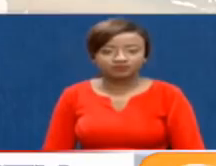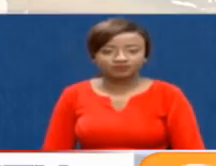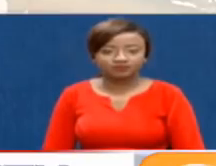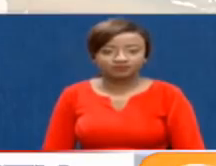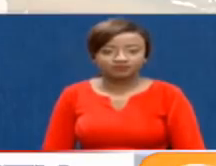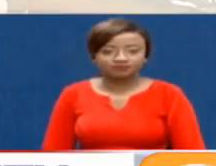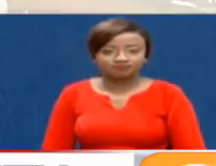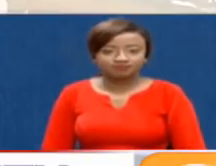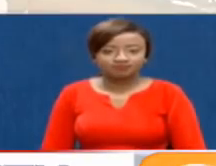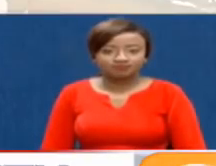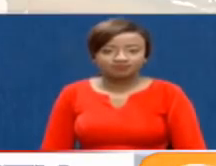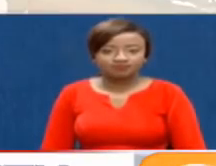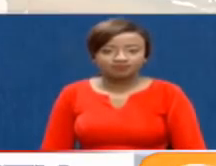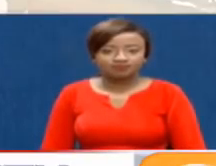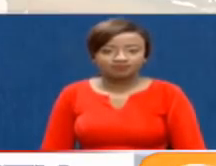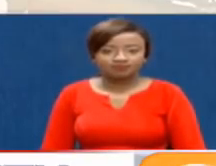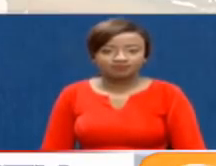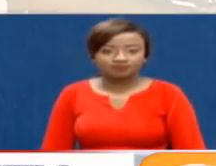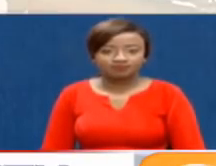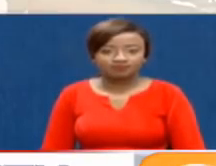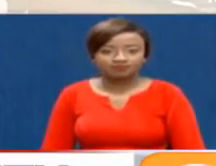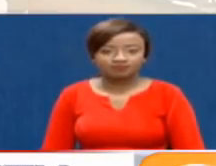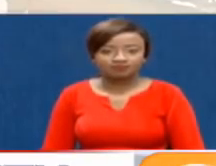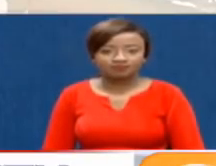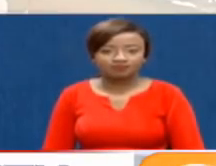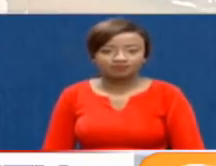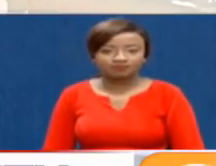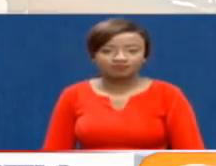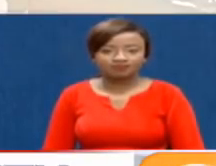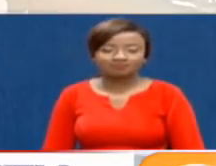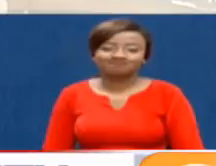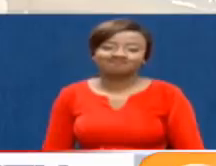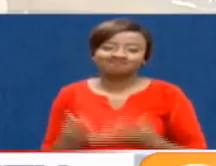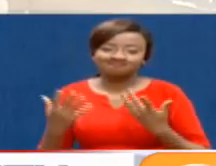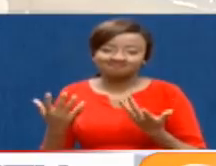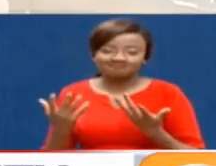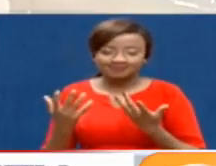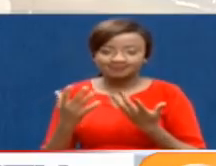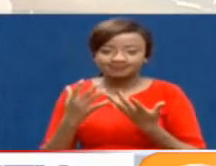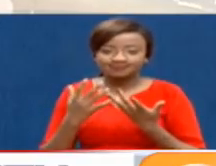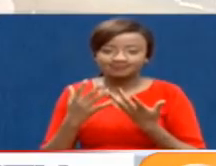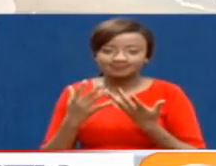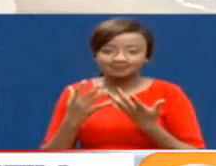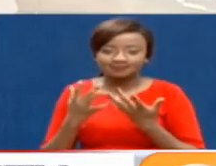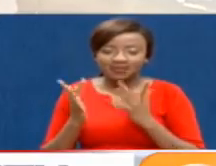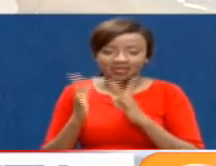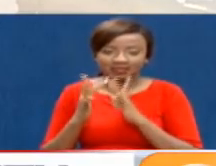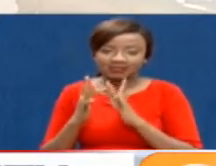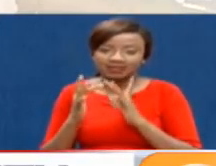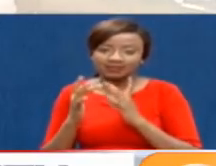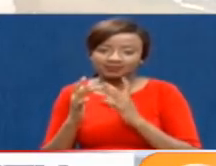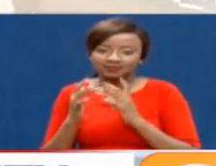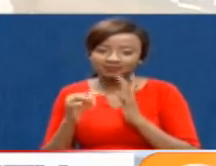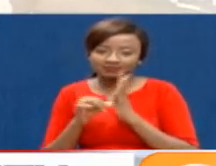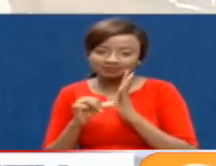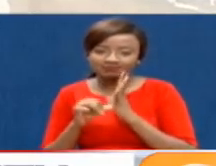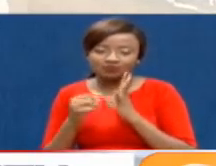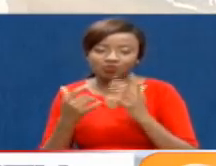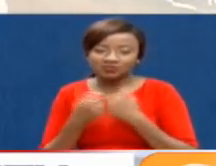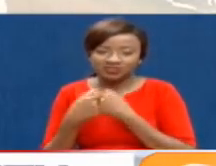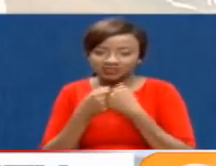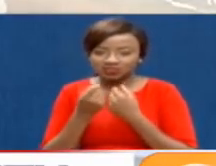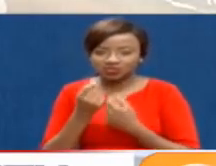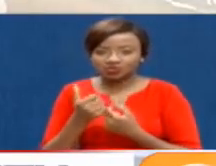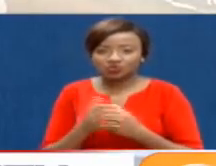It seems we have lost Larry, unfortunately, but hopefully we can get him to take